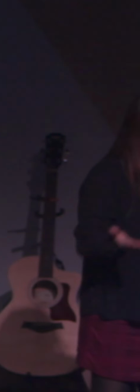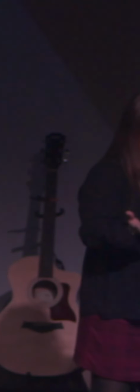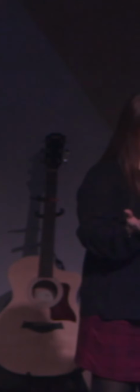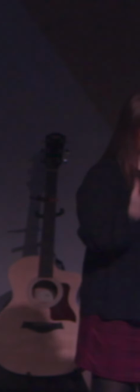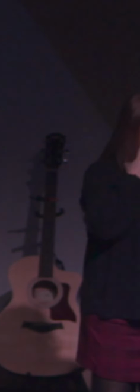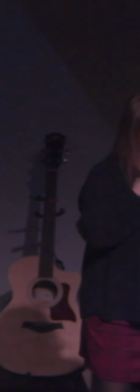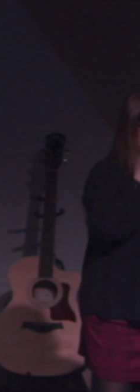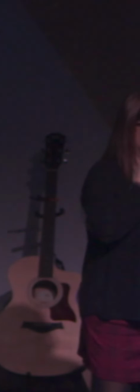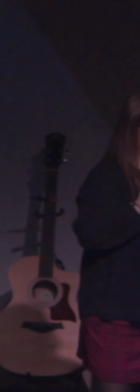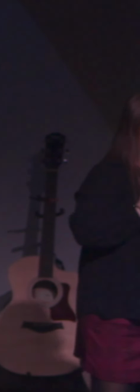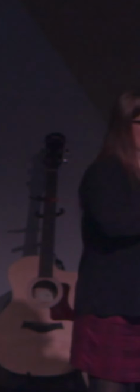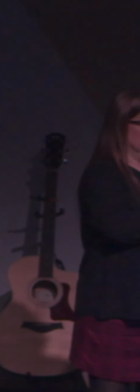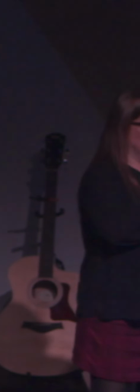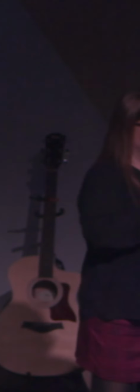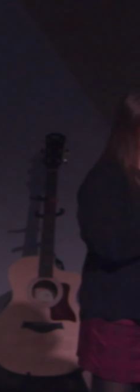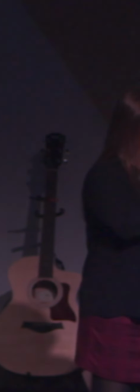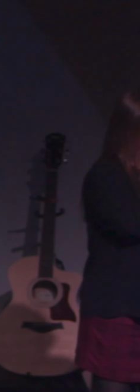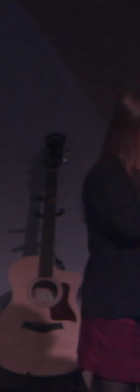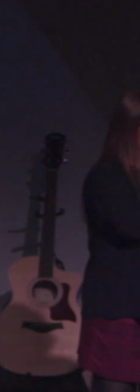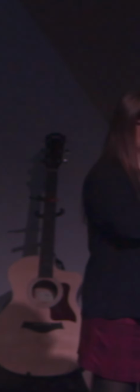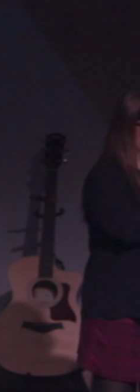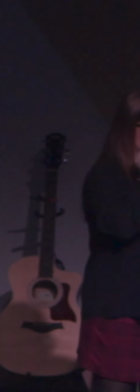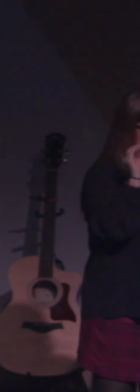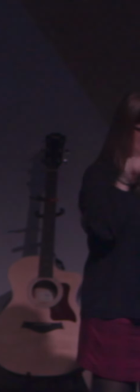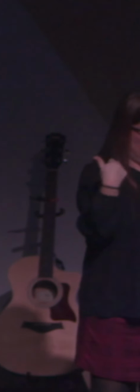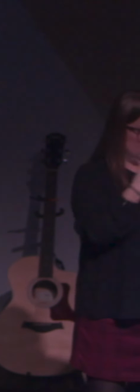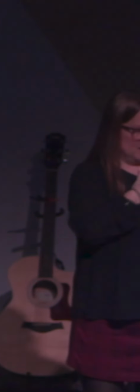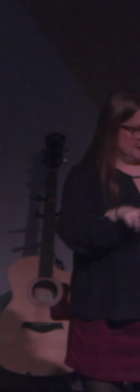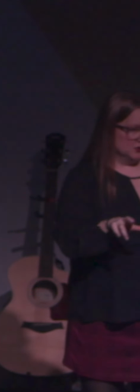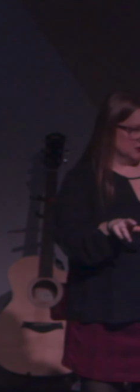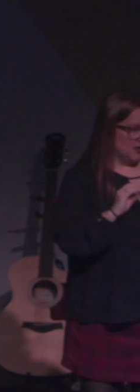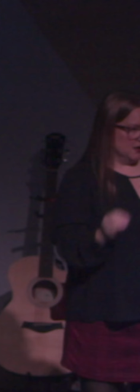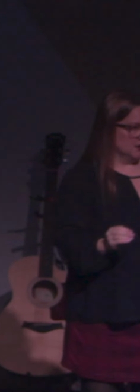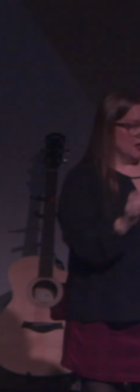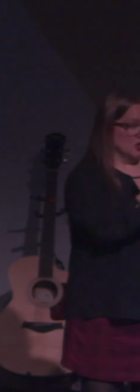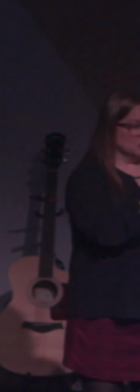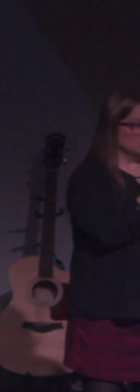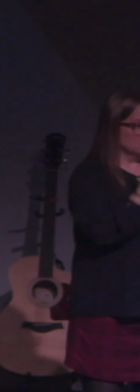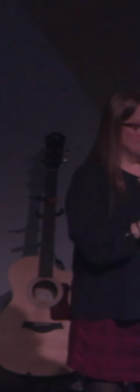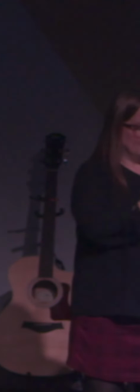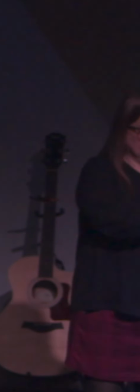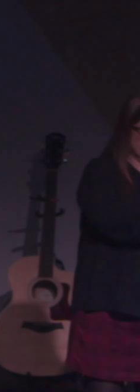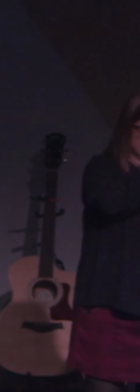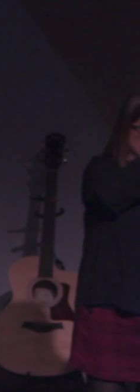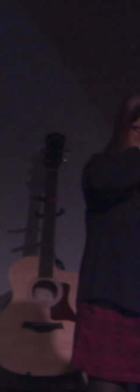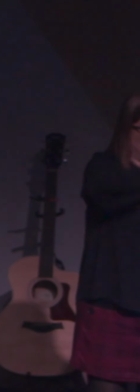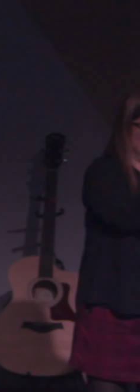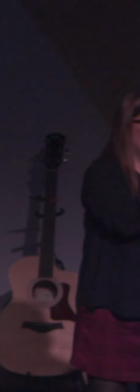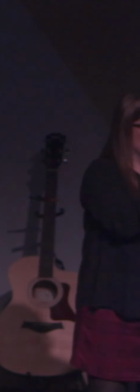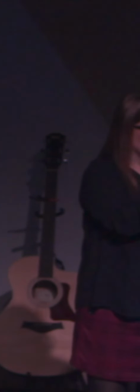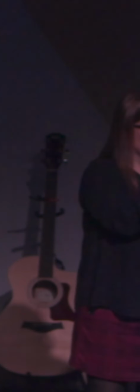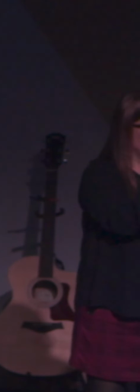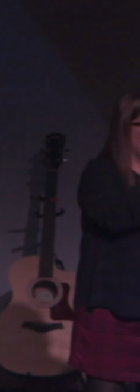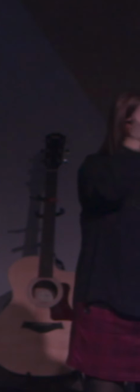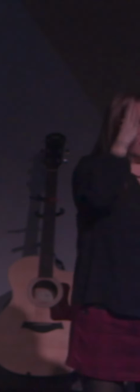mess, to save us from ourselves. Christianity stands alone in